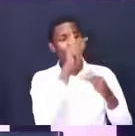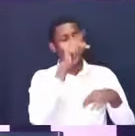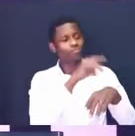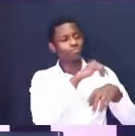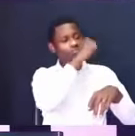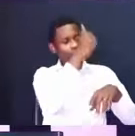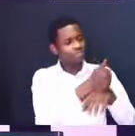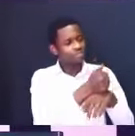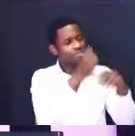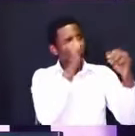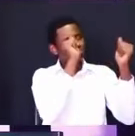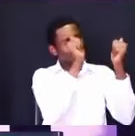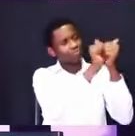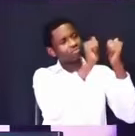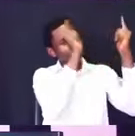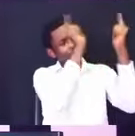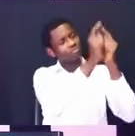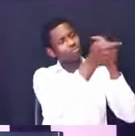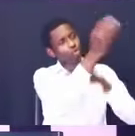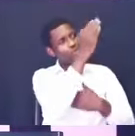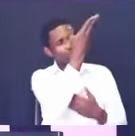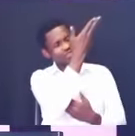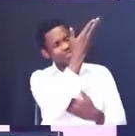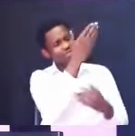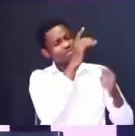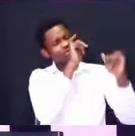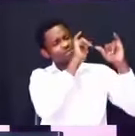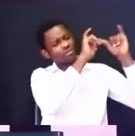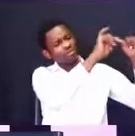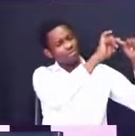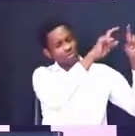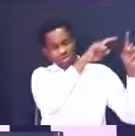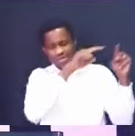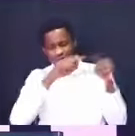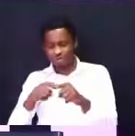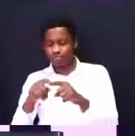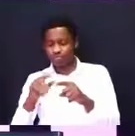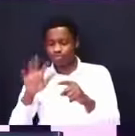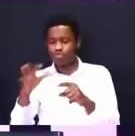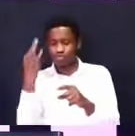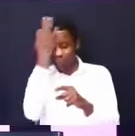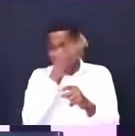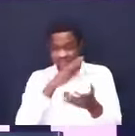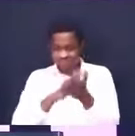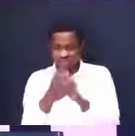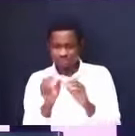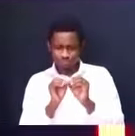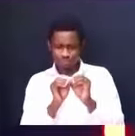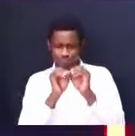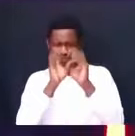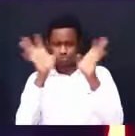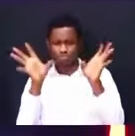to glory, he was transformed into the image he was beholding. To